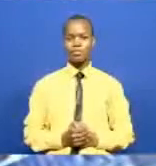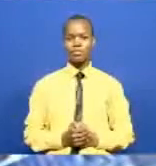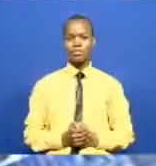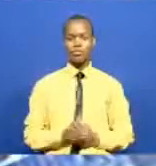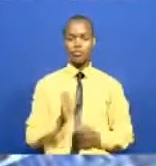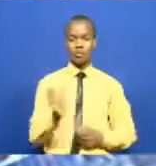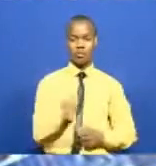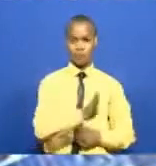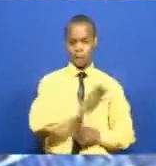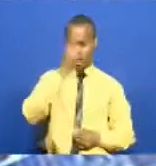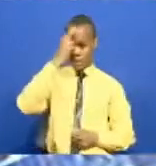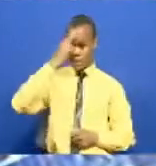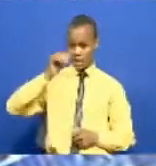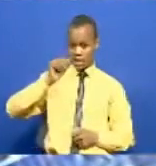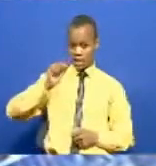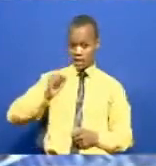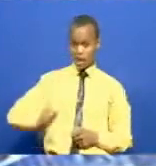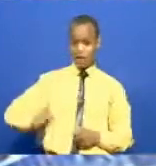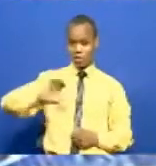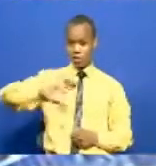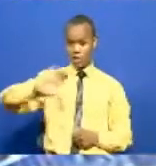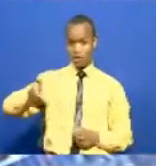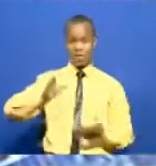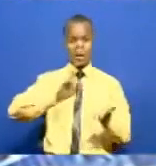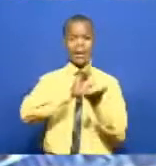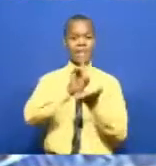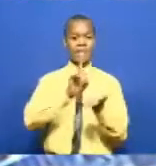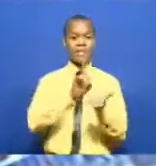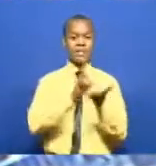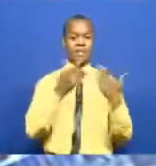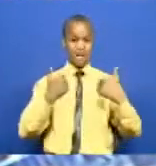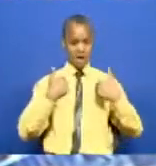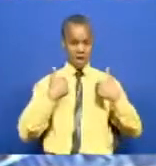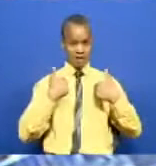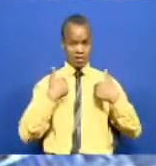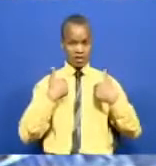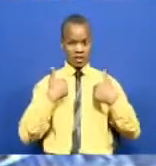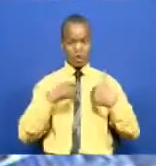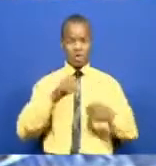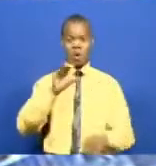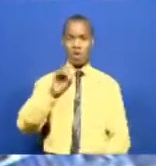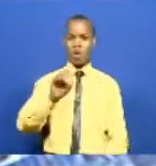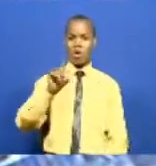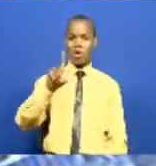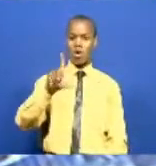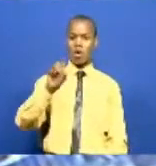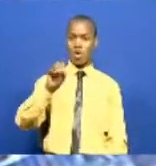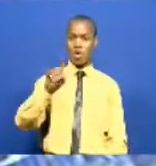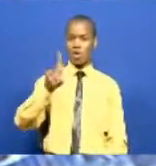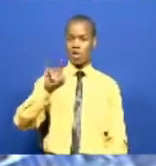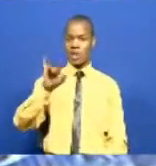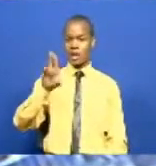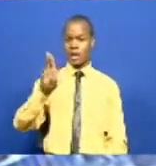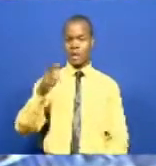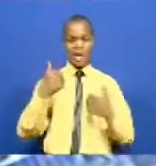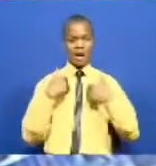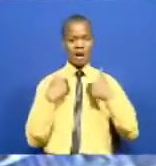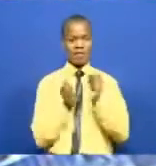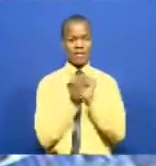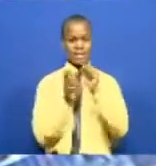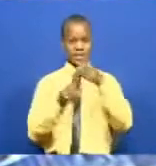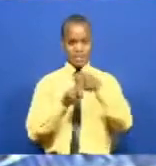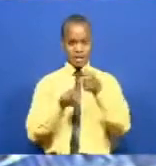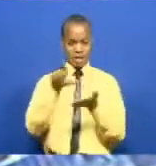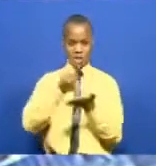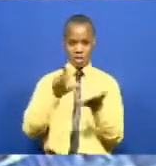To Kajiado County now, a new district has been created in Kajiado County. Oloilelai district will comprise of 16 locations and